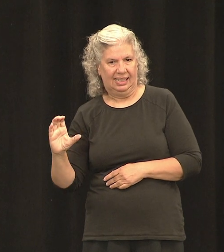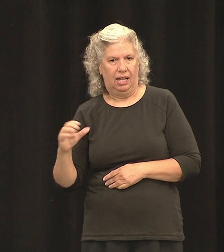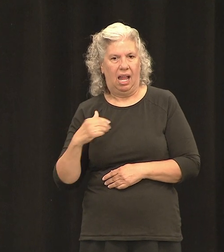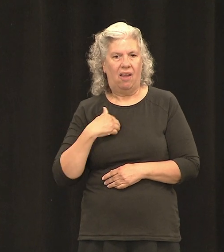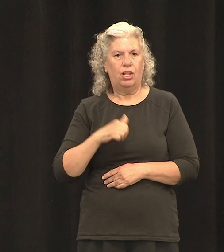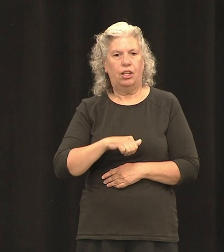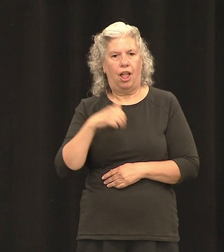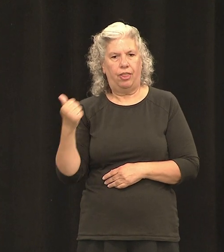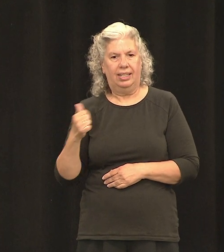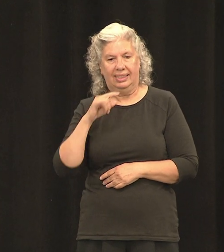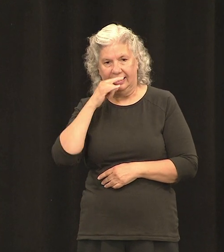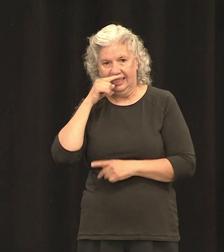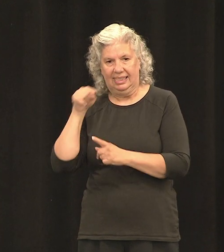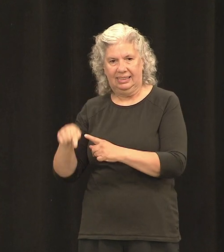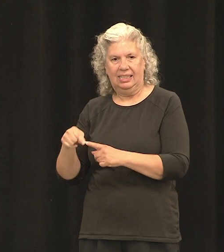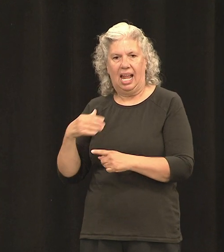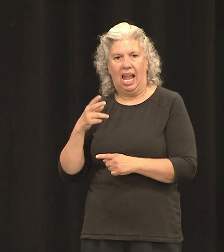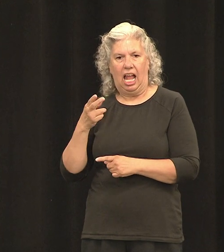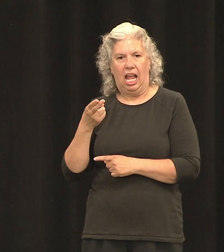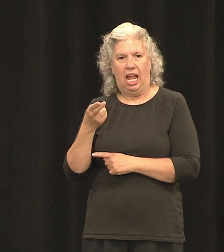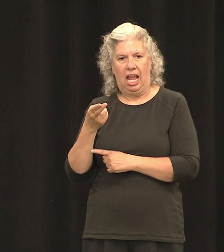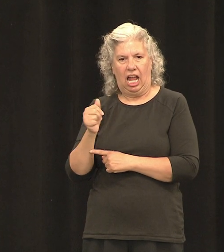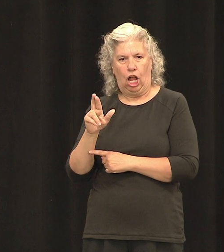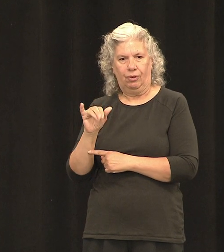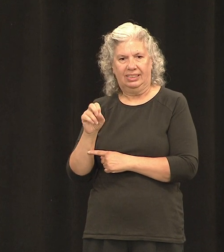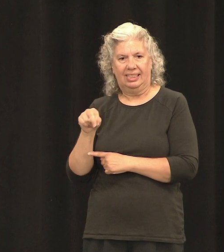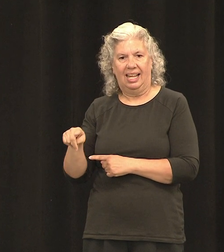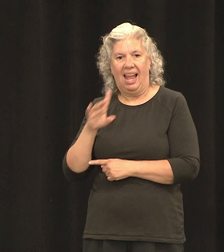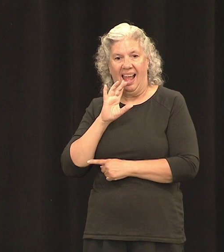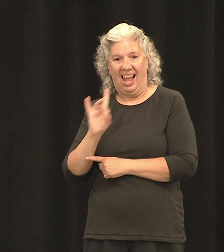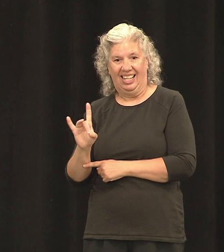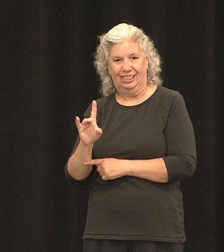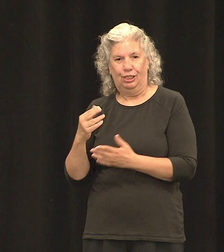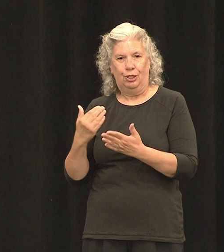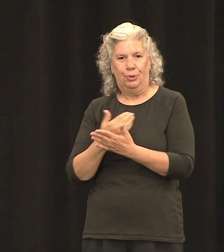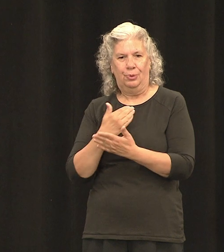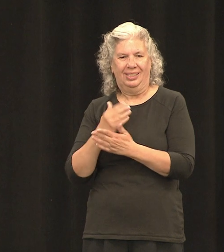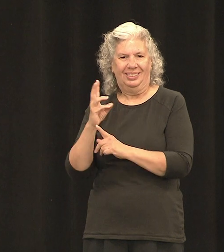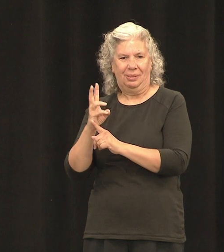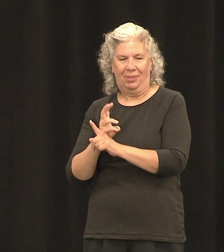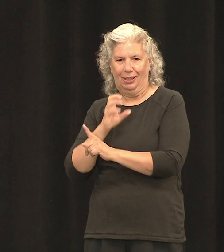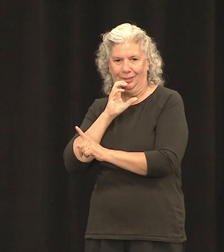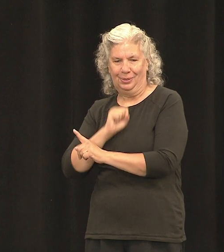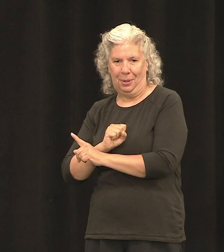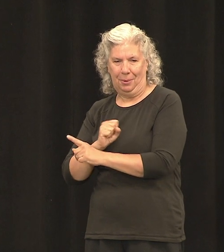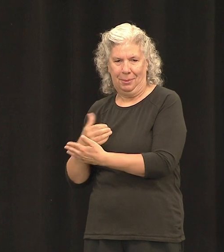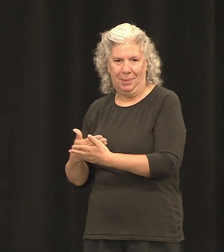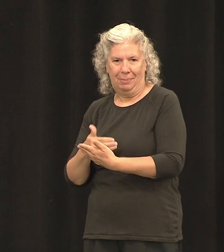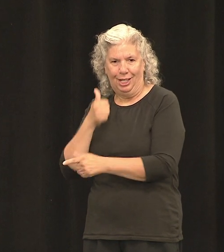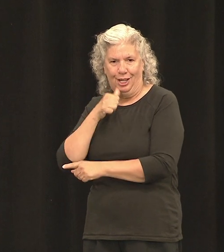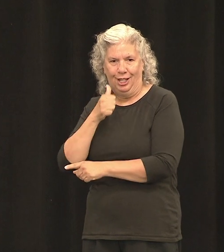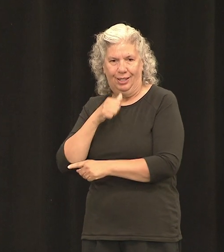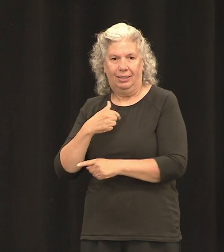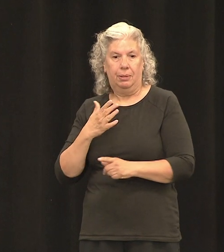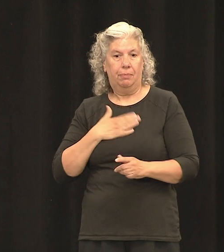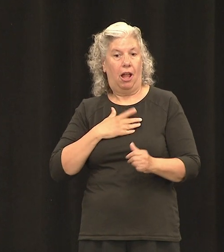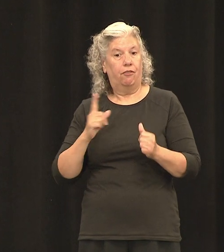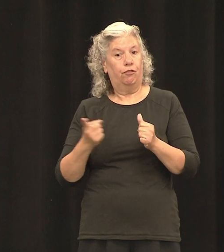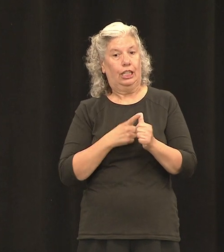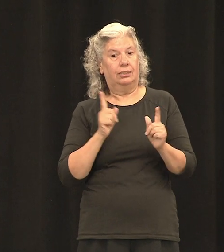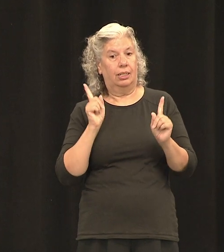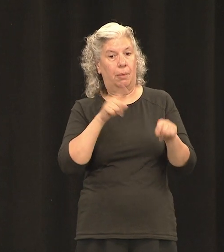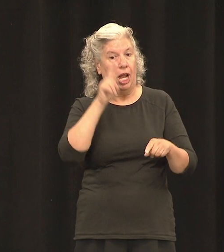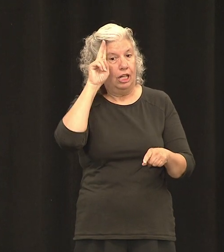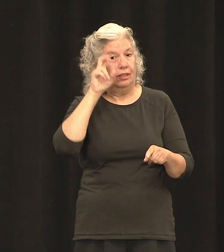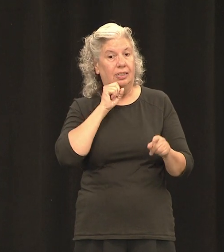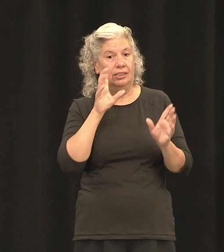hot-off-the-press baby girl, Mary Blair. I went to my first Usher conference when Hunter was diagnosed back in 2012, and I've